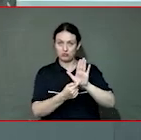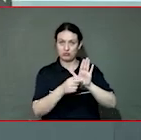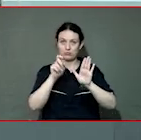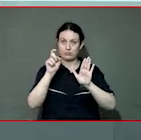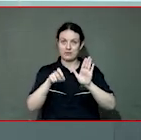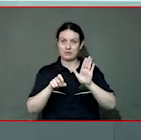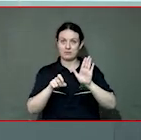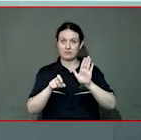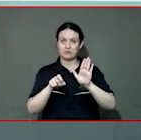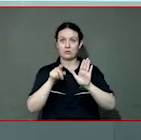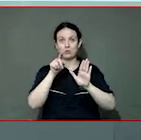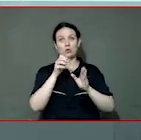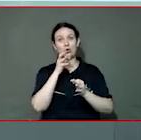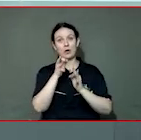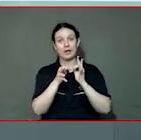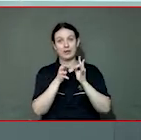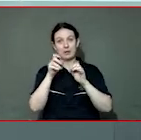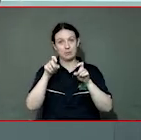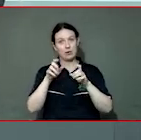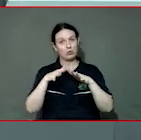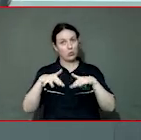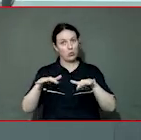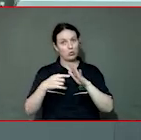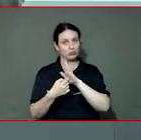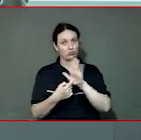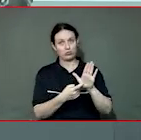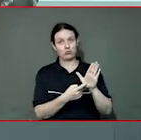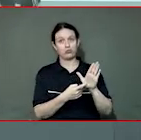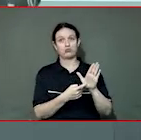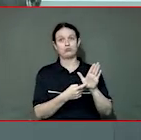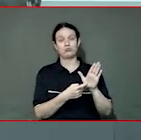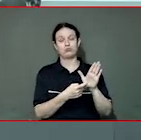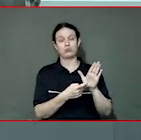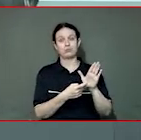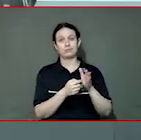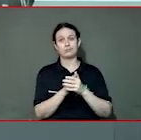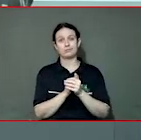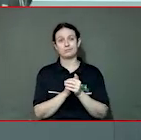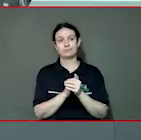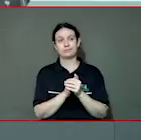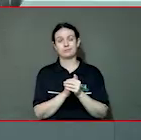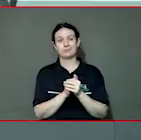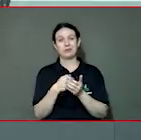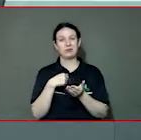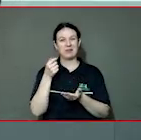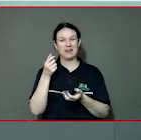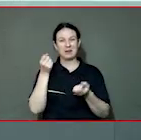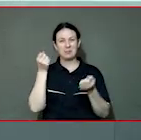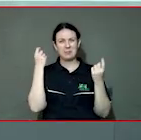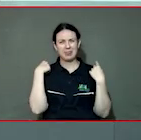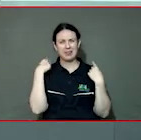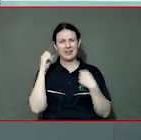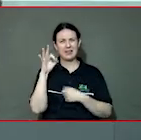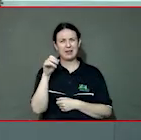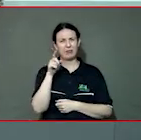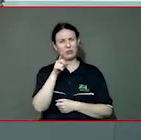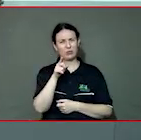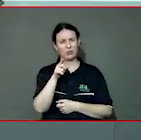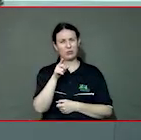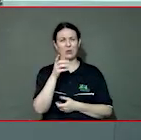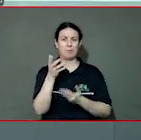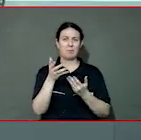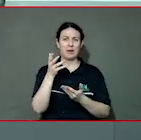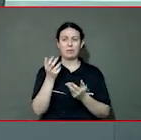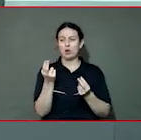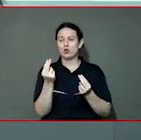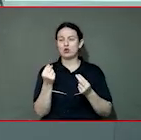in explanations must be shown. Because, but what I don't understand, if you don't want to have a new cell